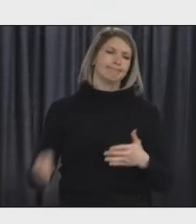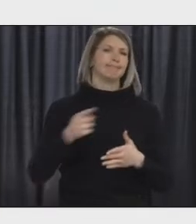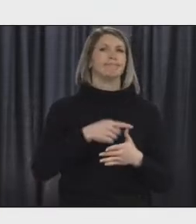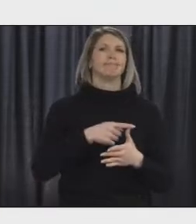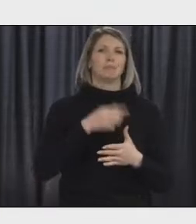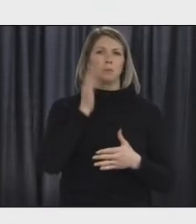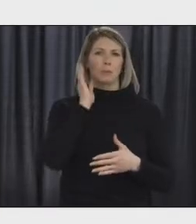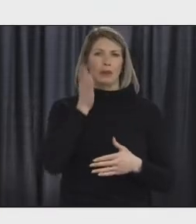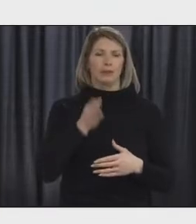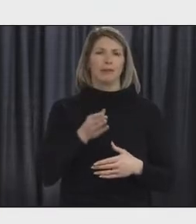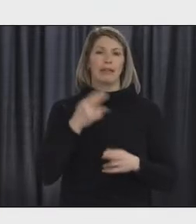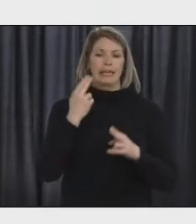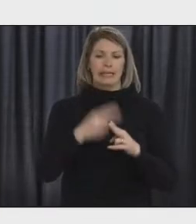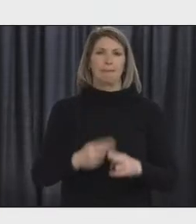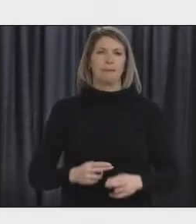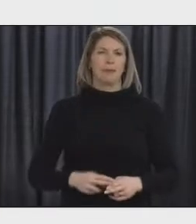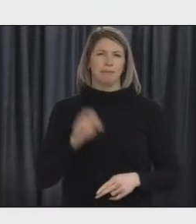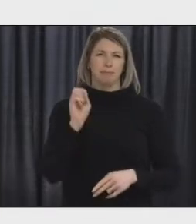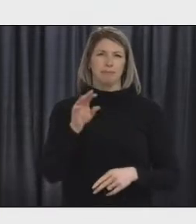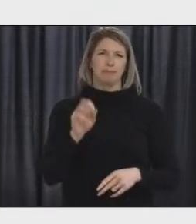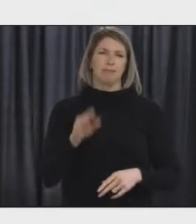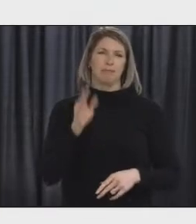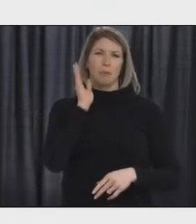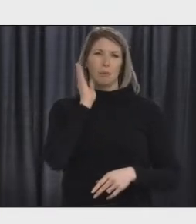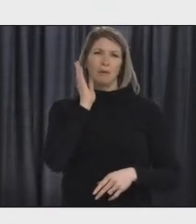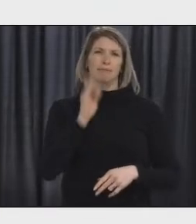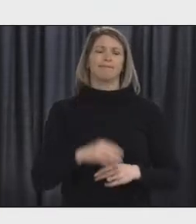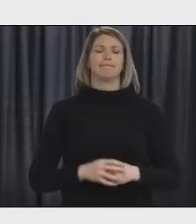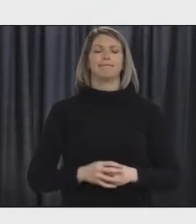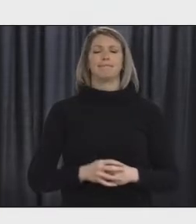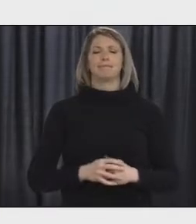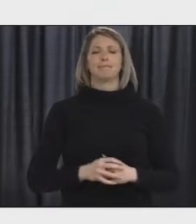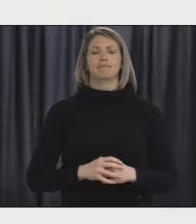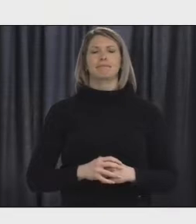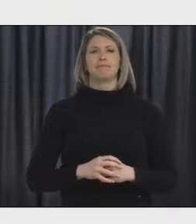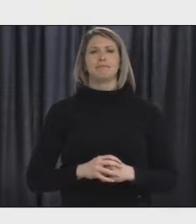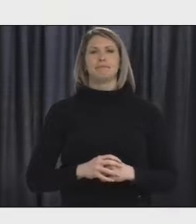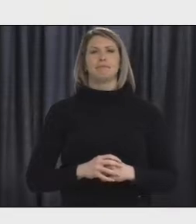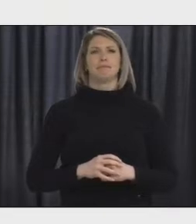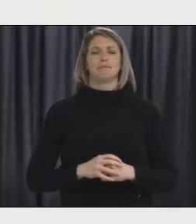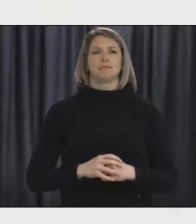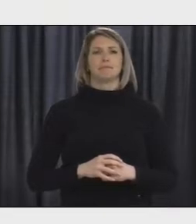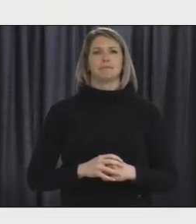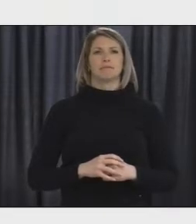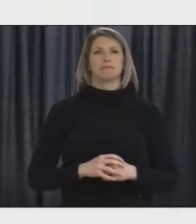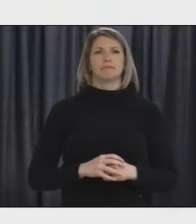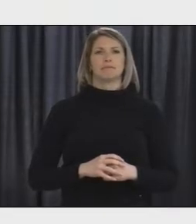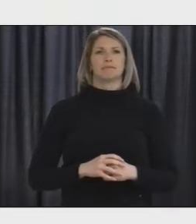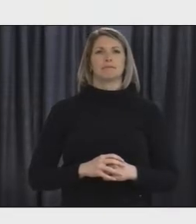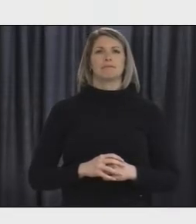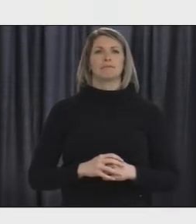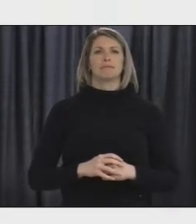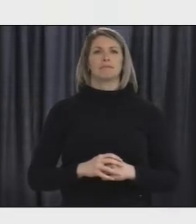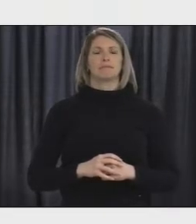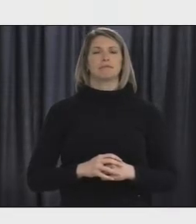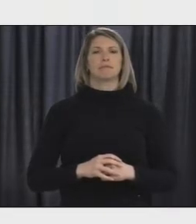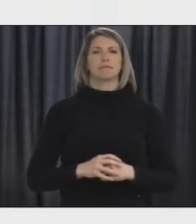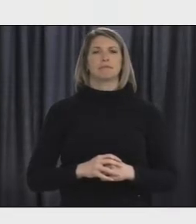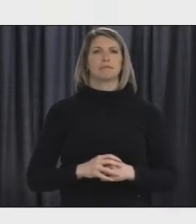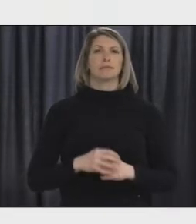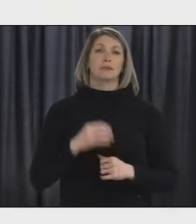on each reporter by name to ask questions. Please do not press star 1 until your name has been called. Following this, should time